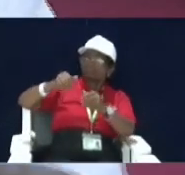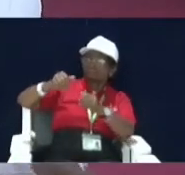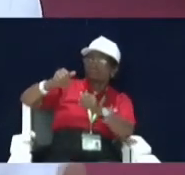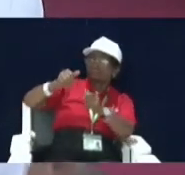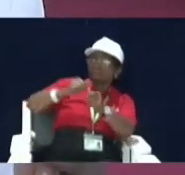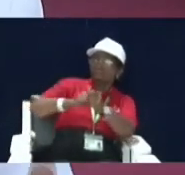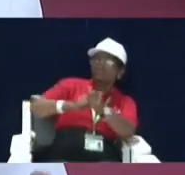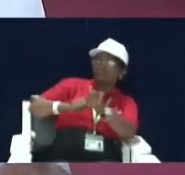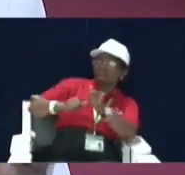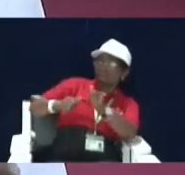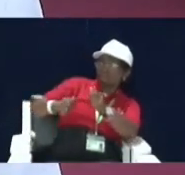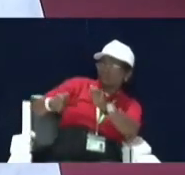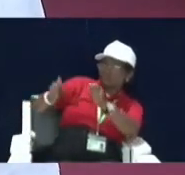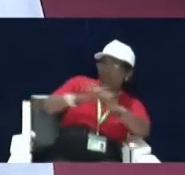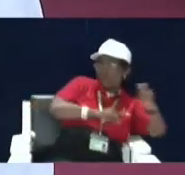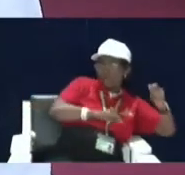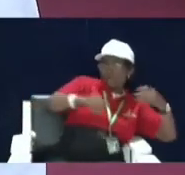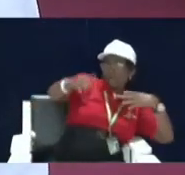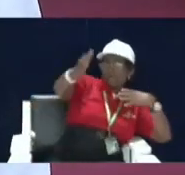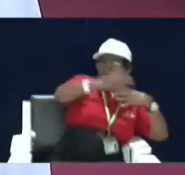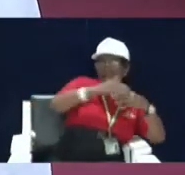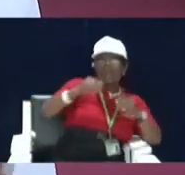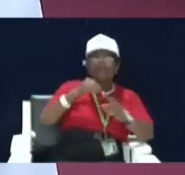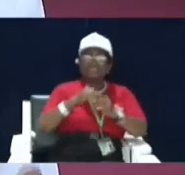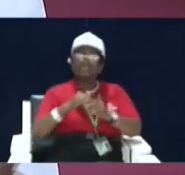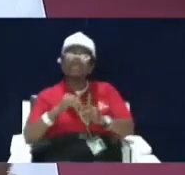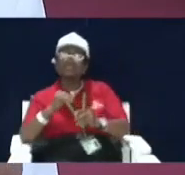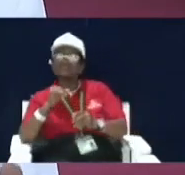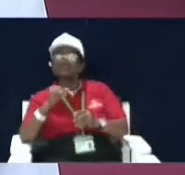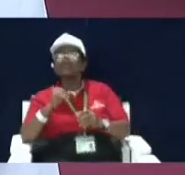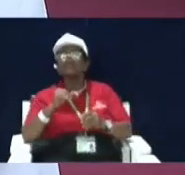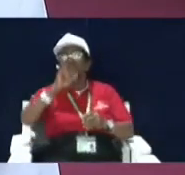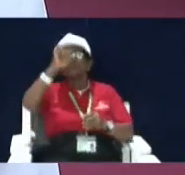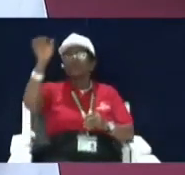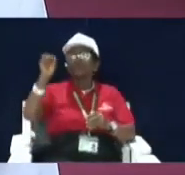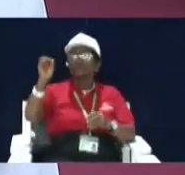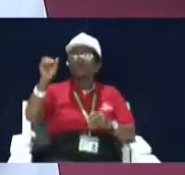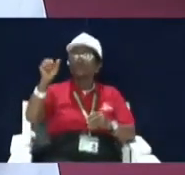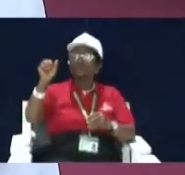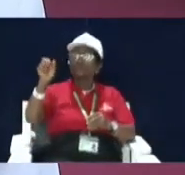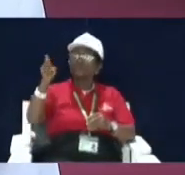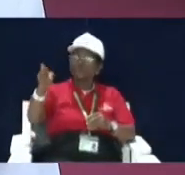In Joshua chapter 10, from verse 12 to 14, Joshua chapter 10,